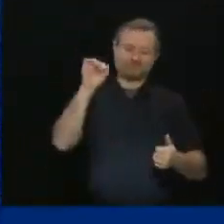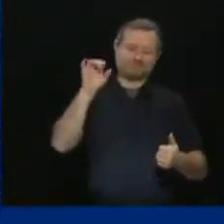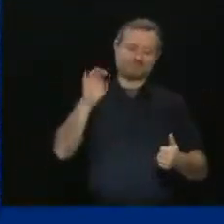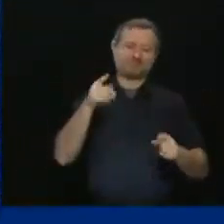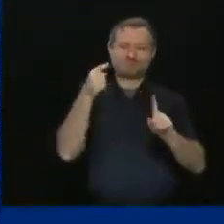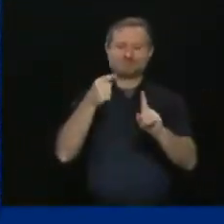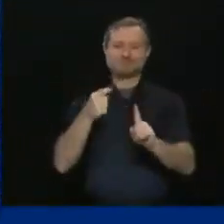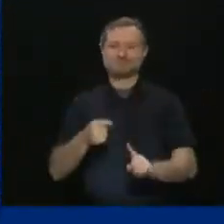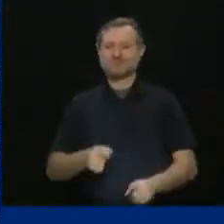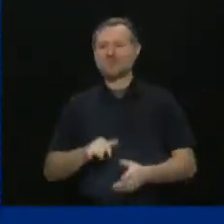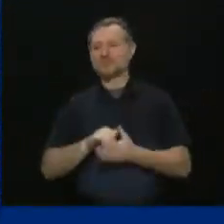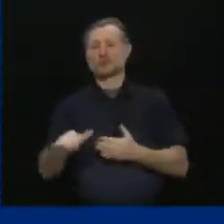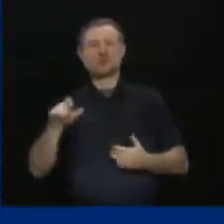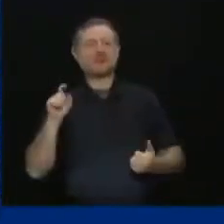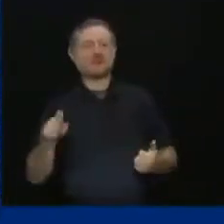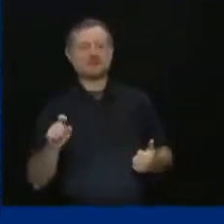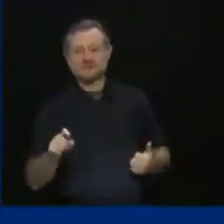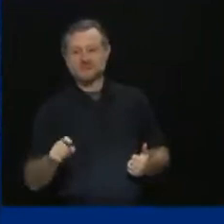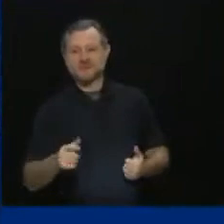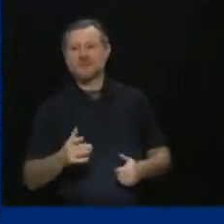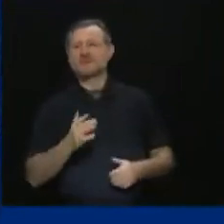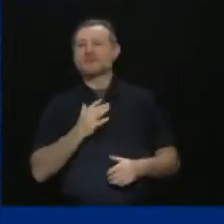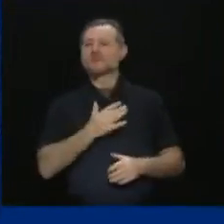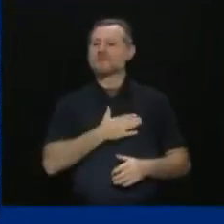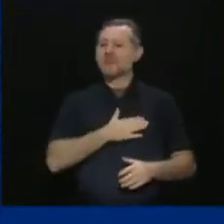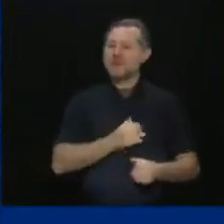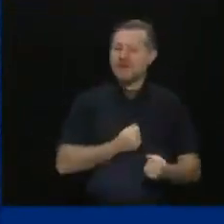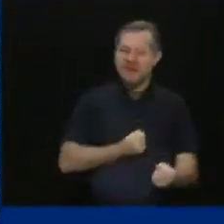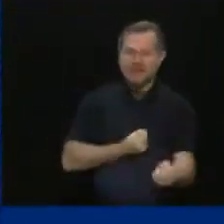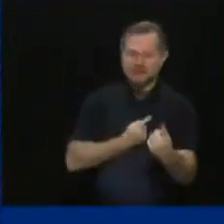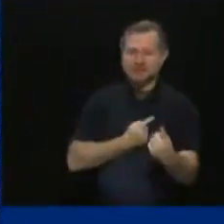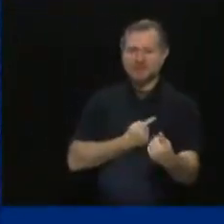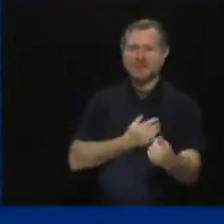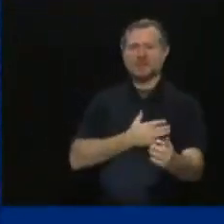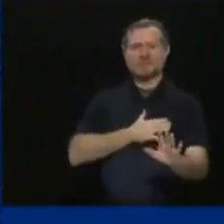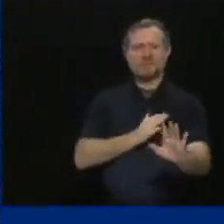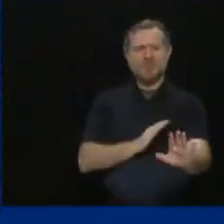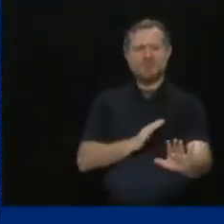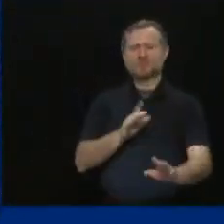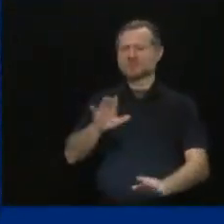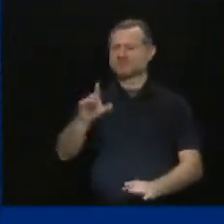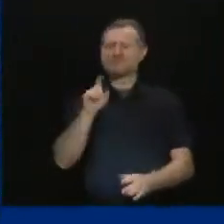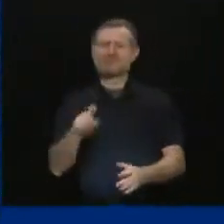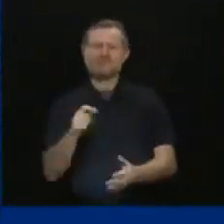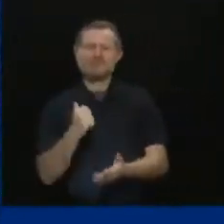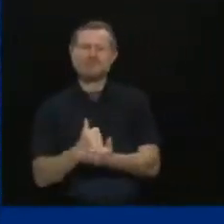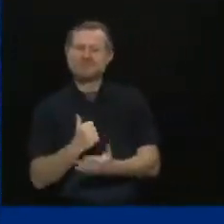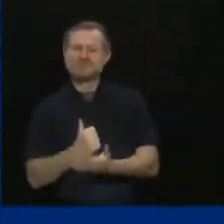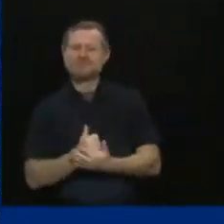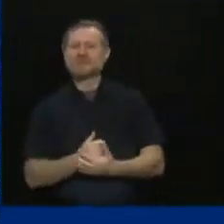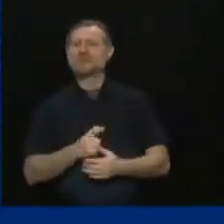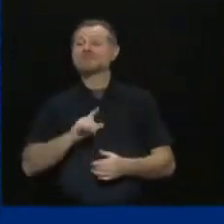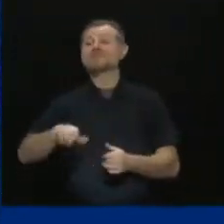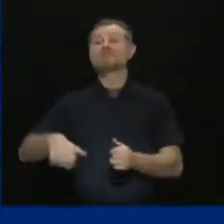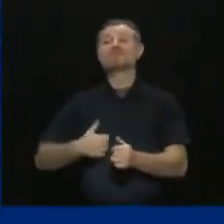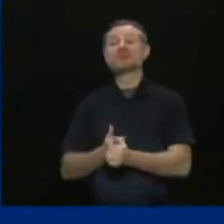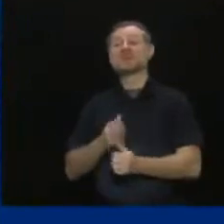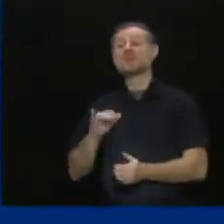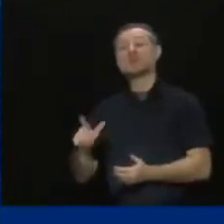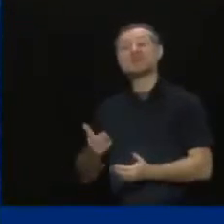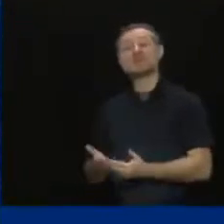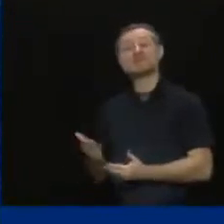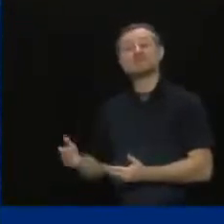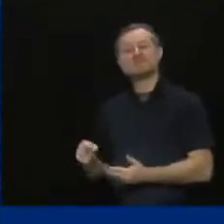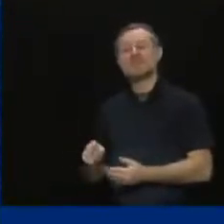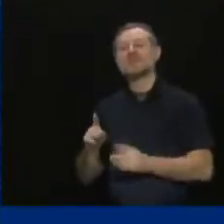compassion. We need treatment, not jails. It's not just a slogan. Behind every bill number, there's a person, there's a family, there's a community. Treatment,